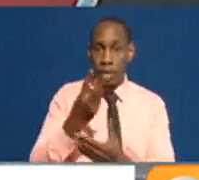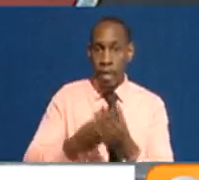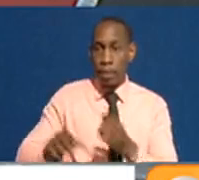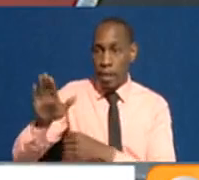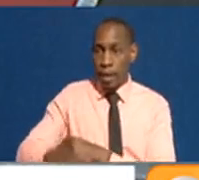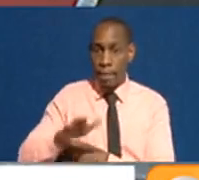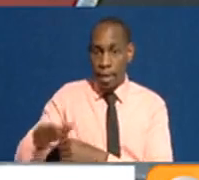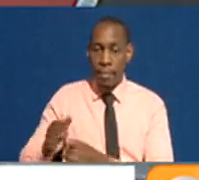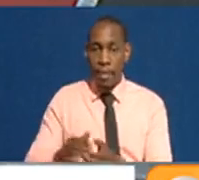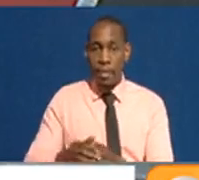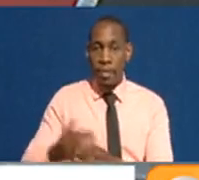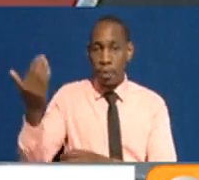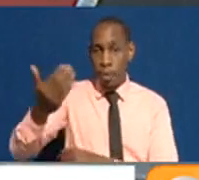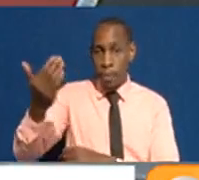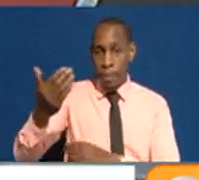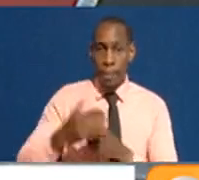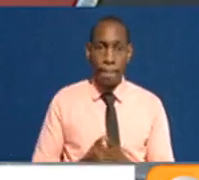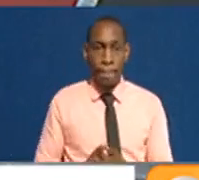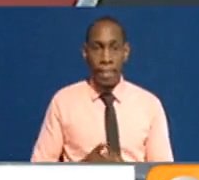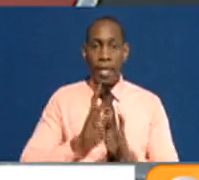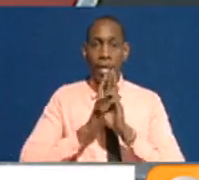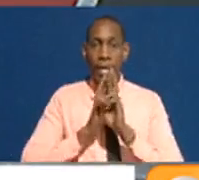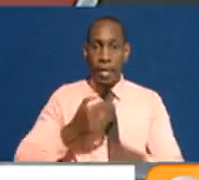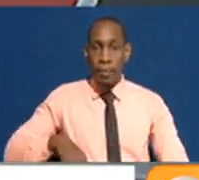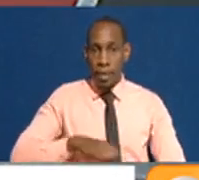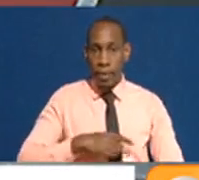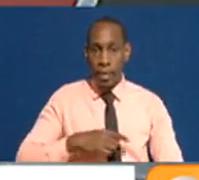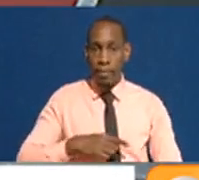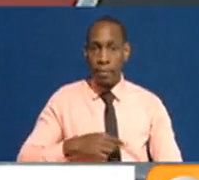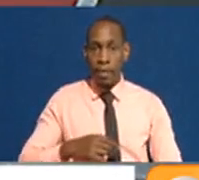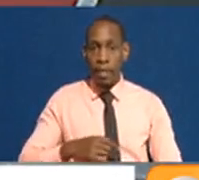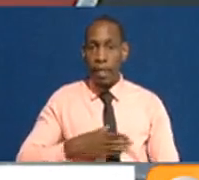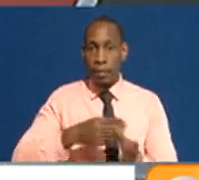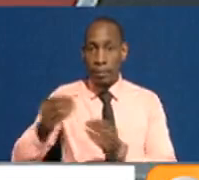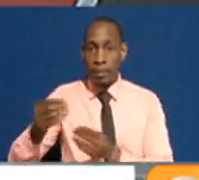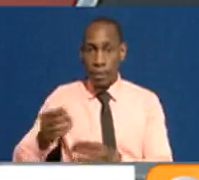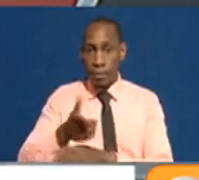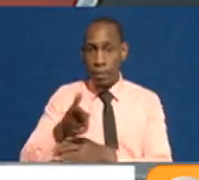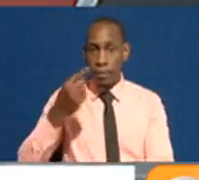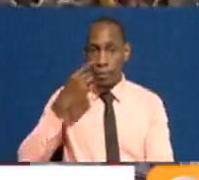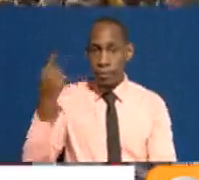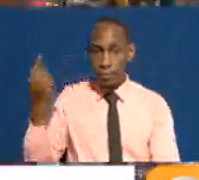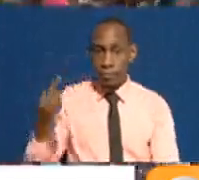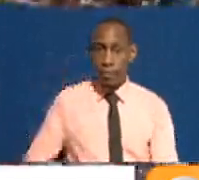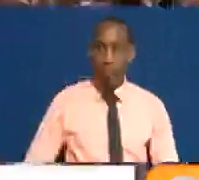bicameral parliament took center stage. Our very own Marianne Nyambura was there.